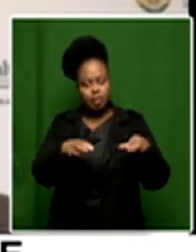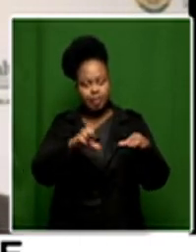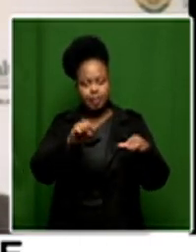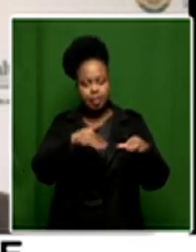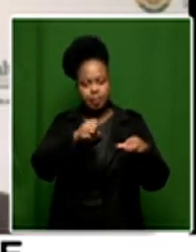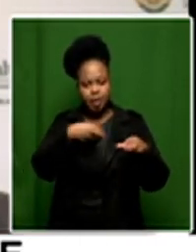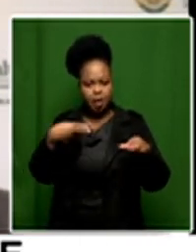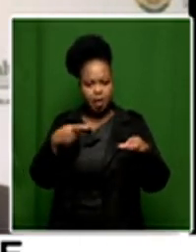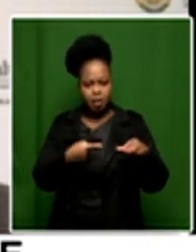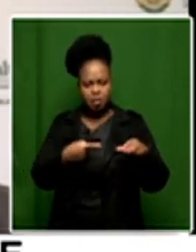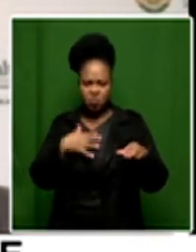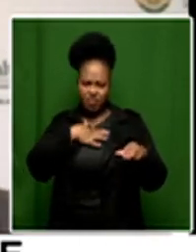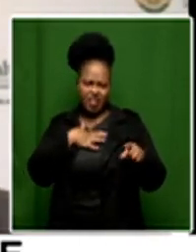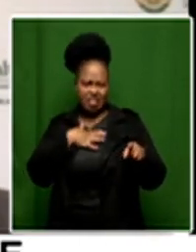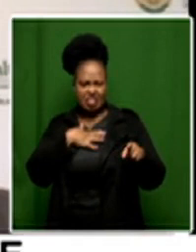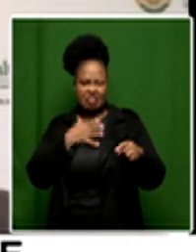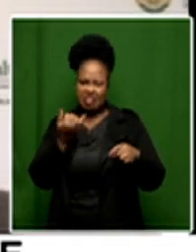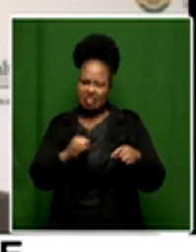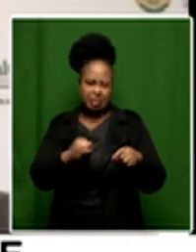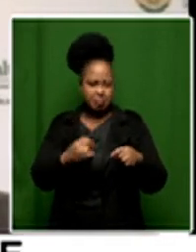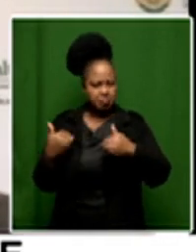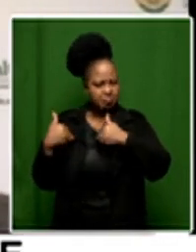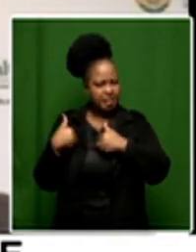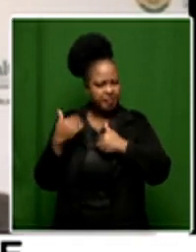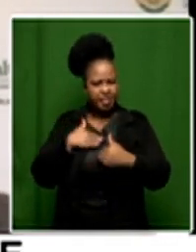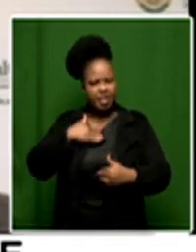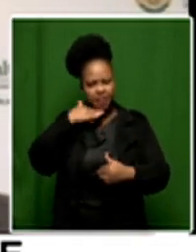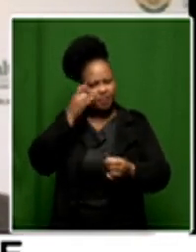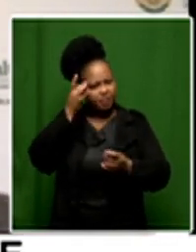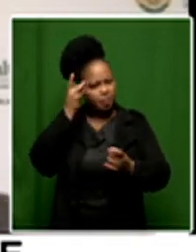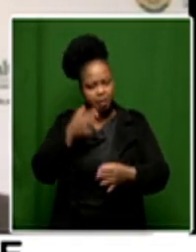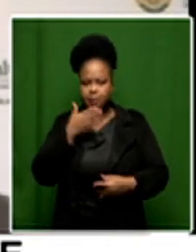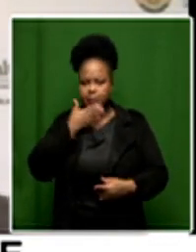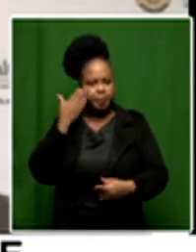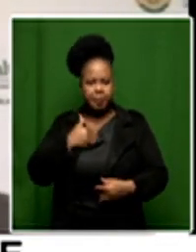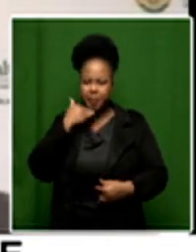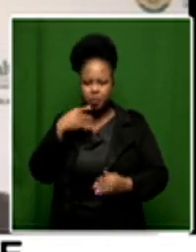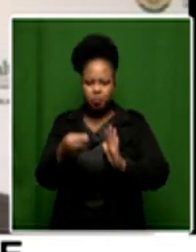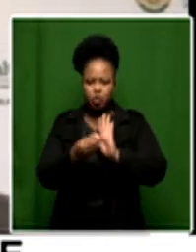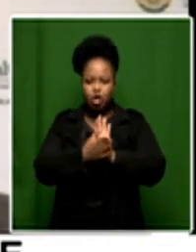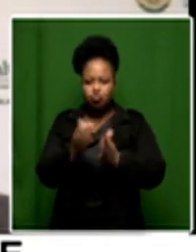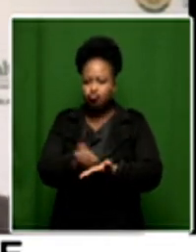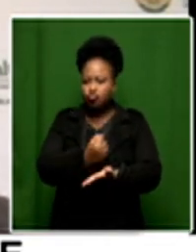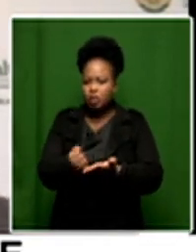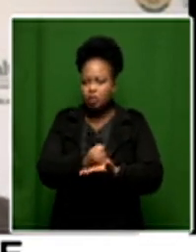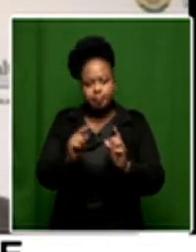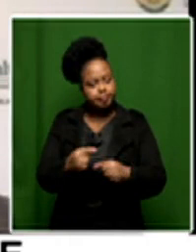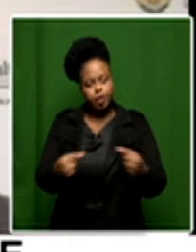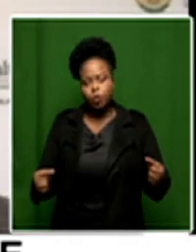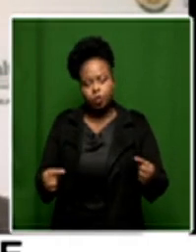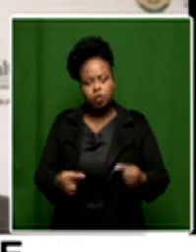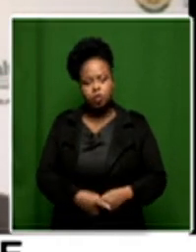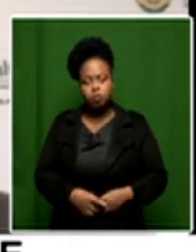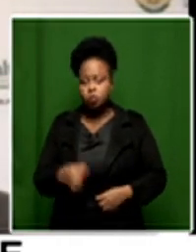SAPRA, had actually felt that there still is not adequate information to be able to register the drug,